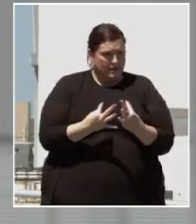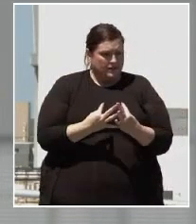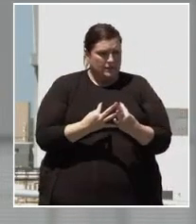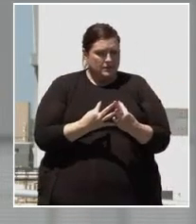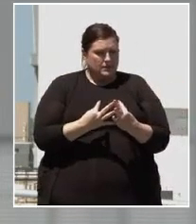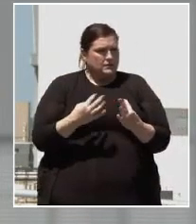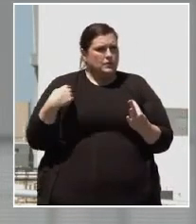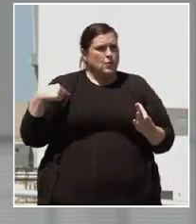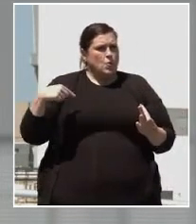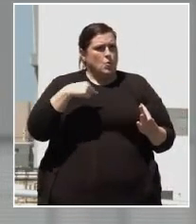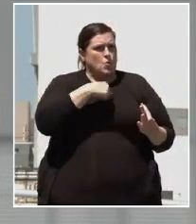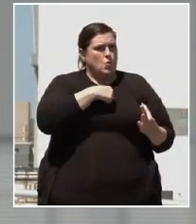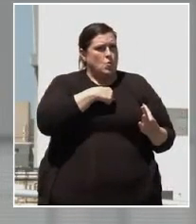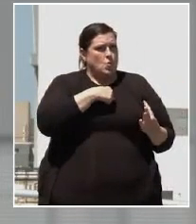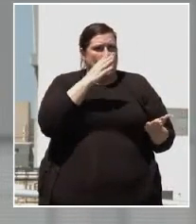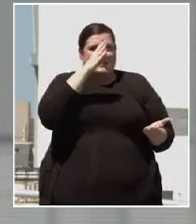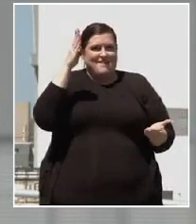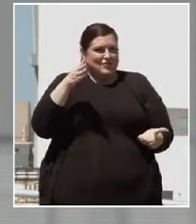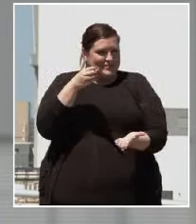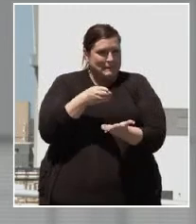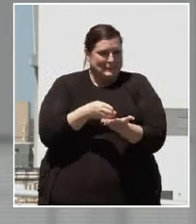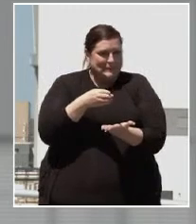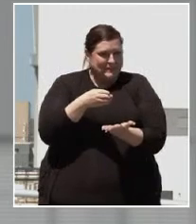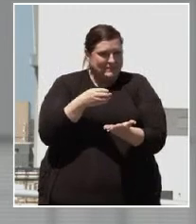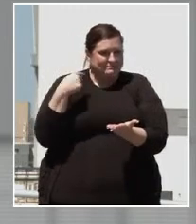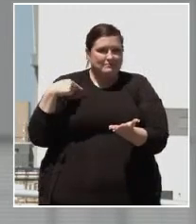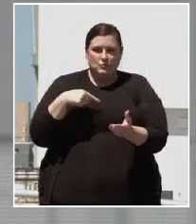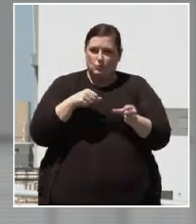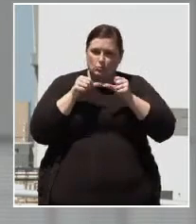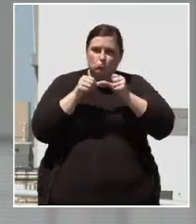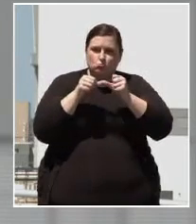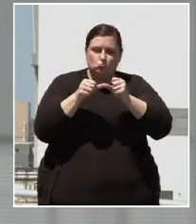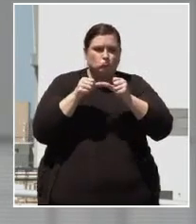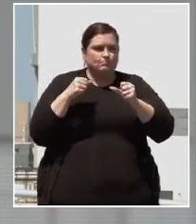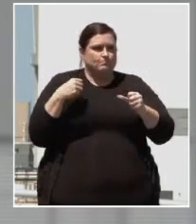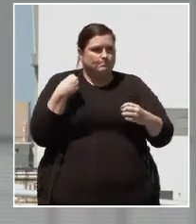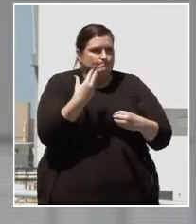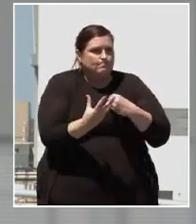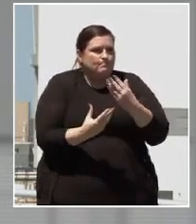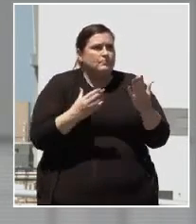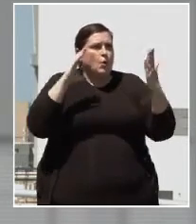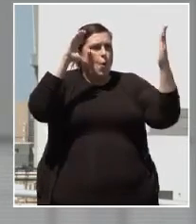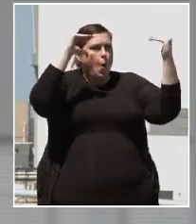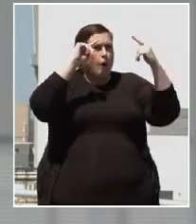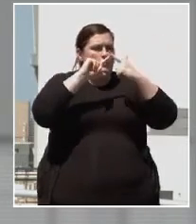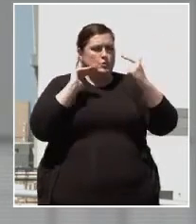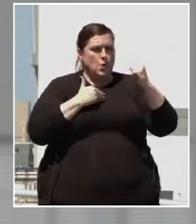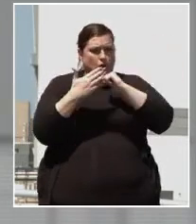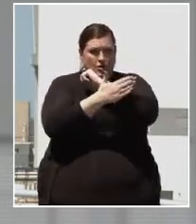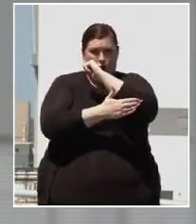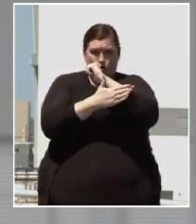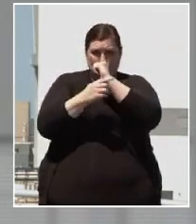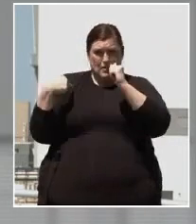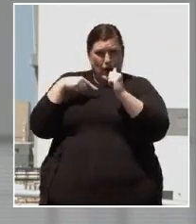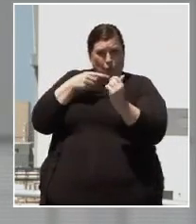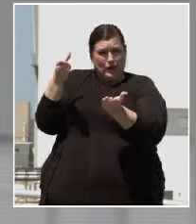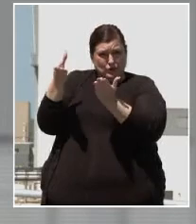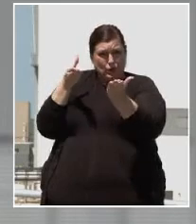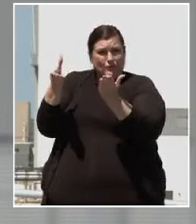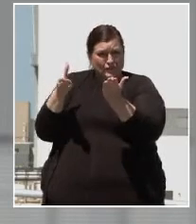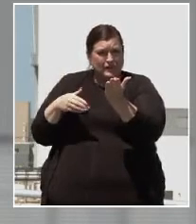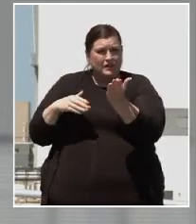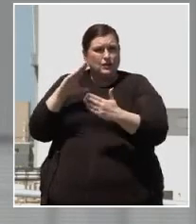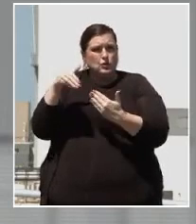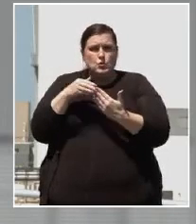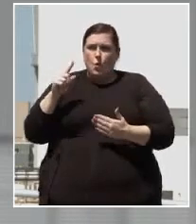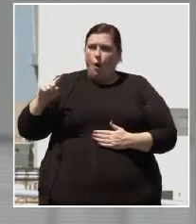never missed a beat never stopped giving hope to the country that we serve and to